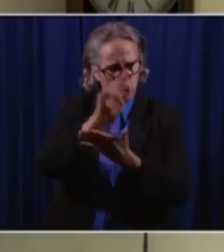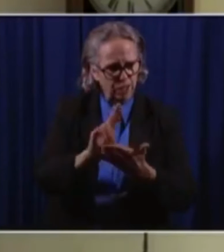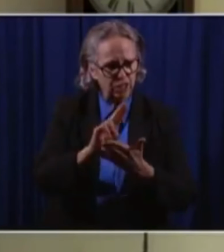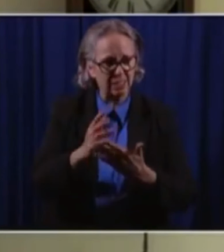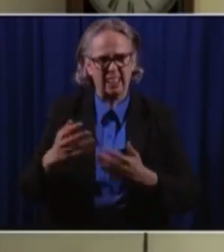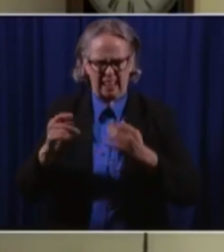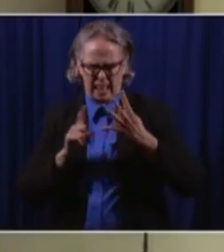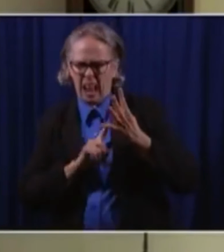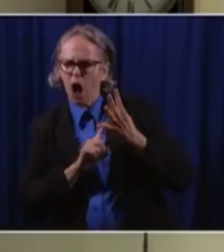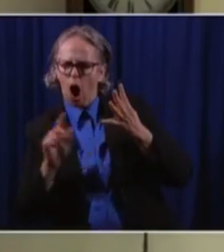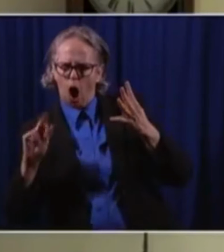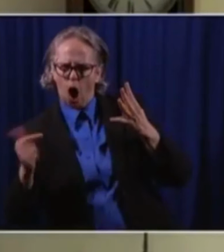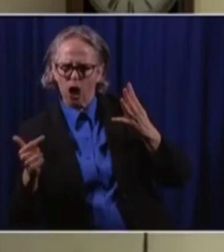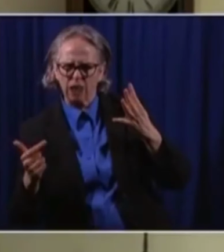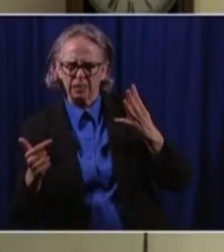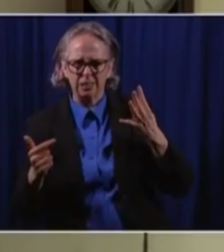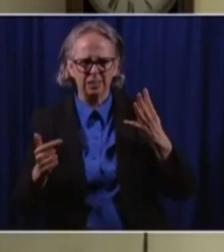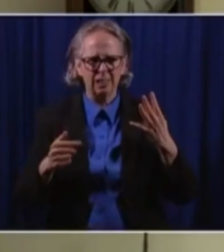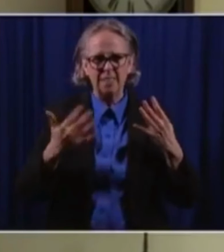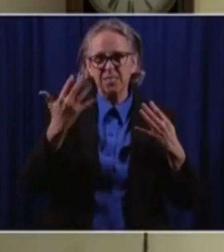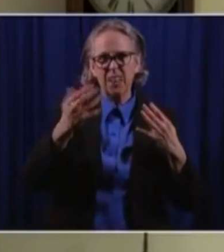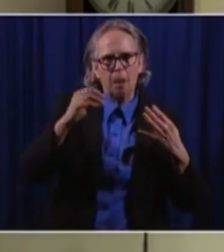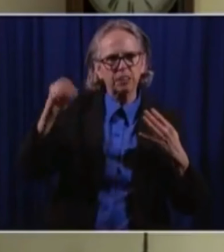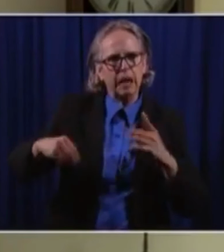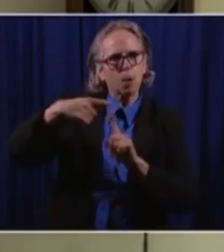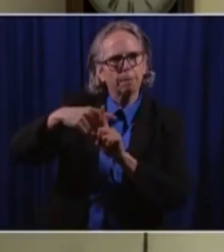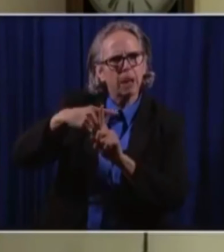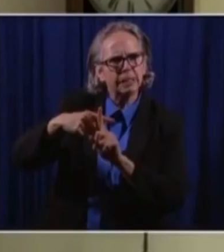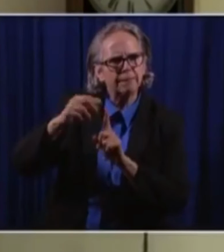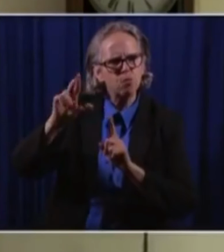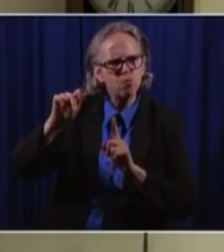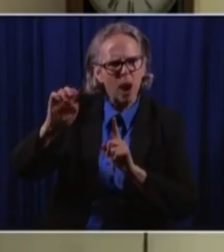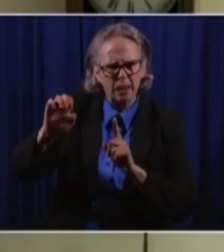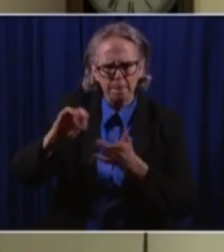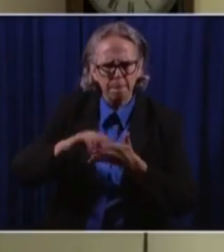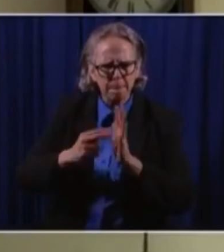they were averaging 100 new positive cases a day.